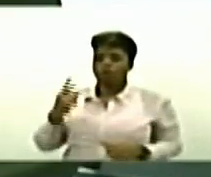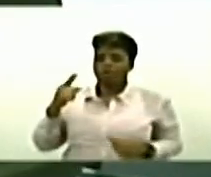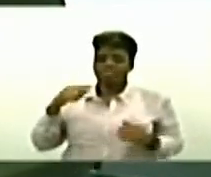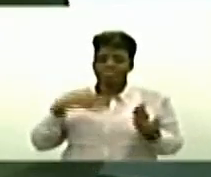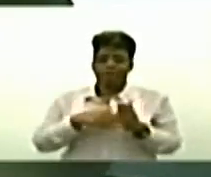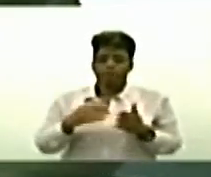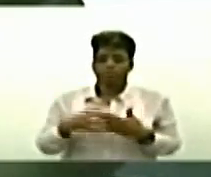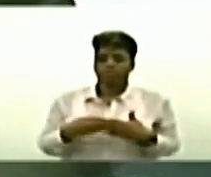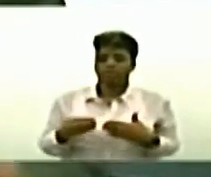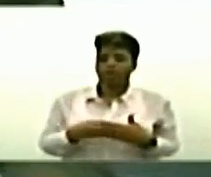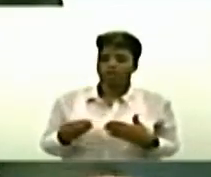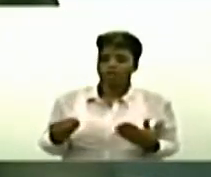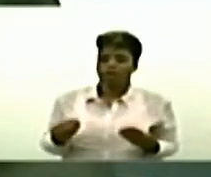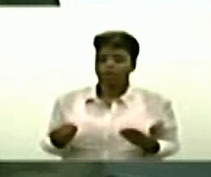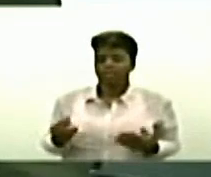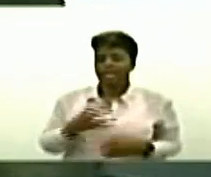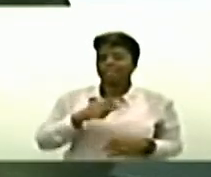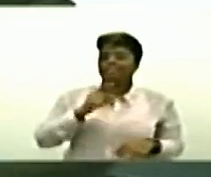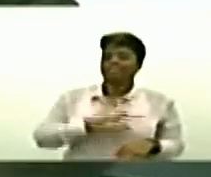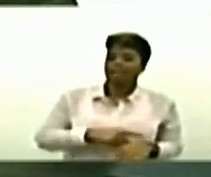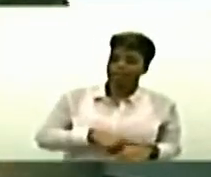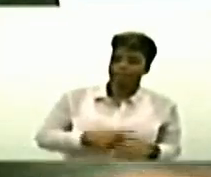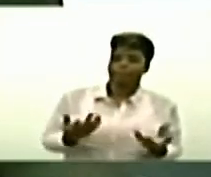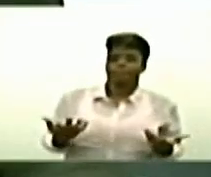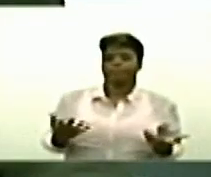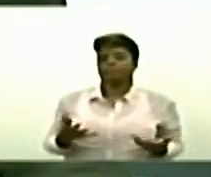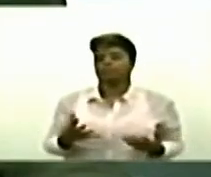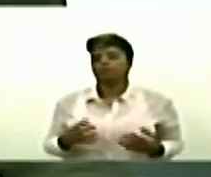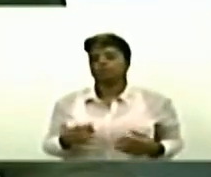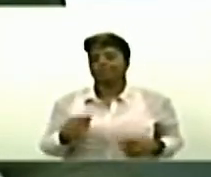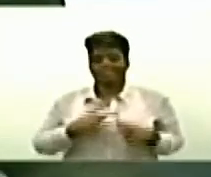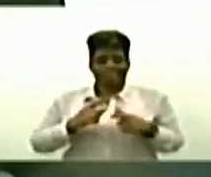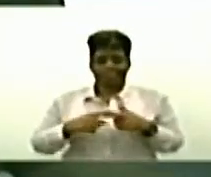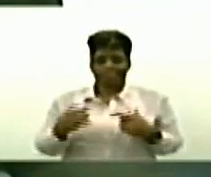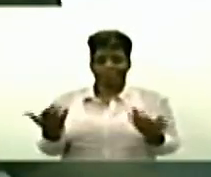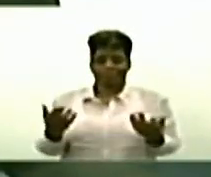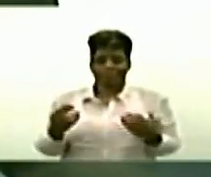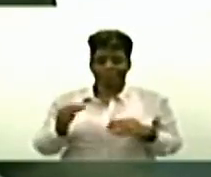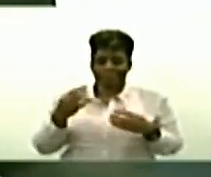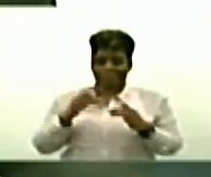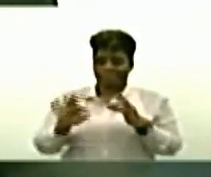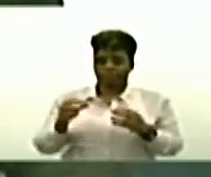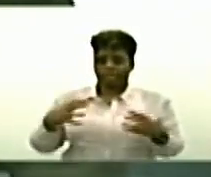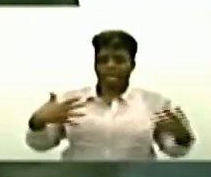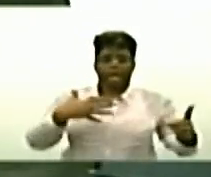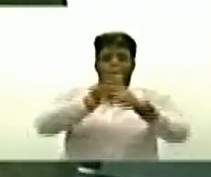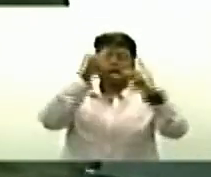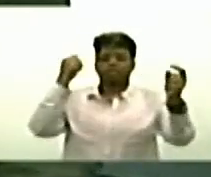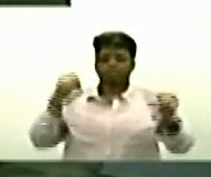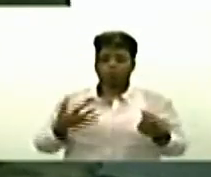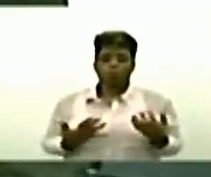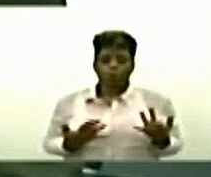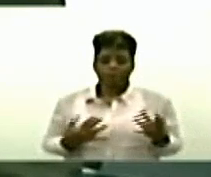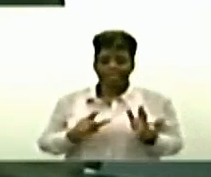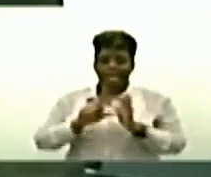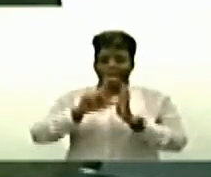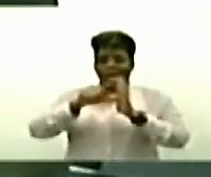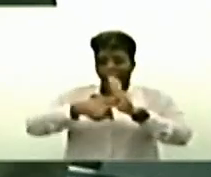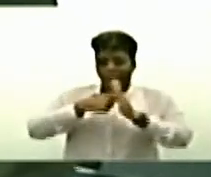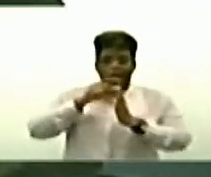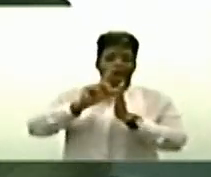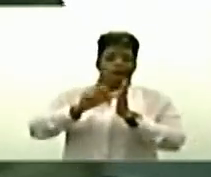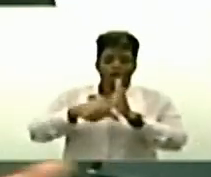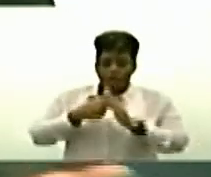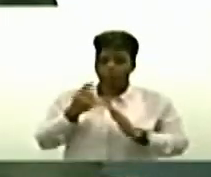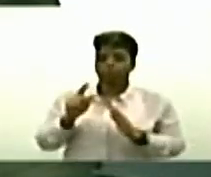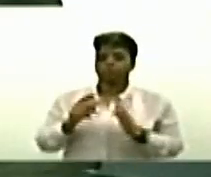expense and more time, hours, because as soon as you get into the accident, you have to wait hours in some cases